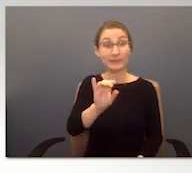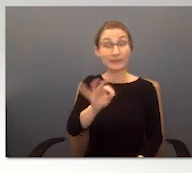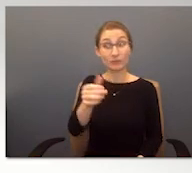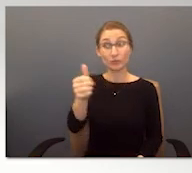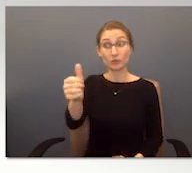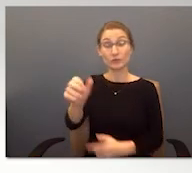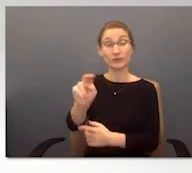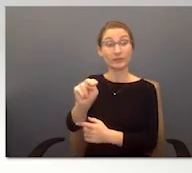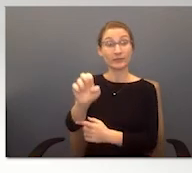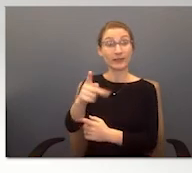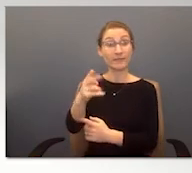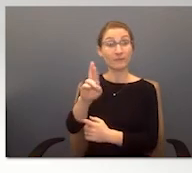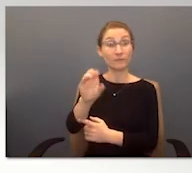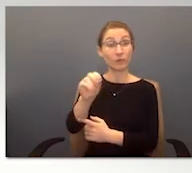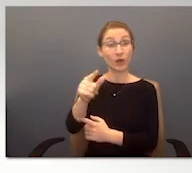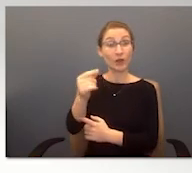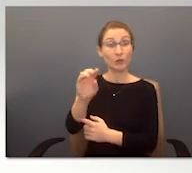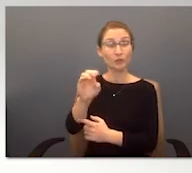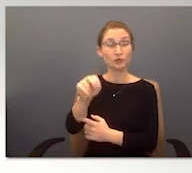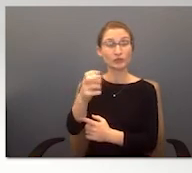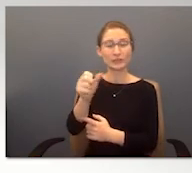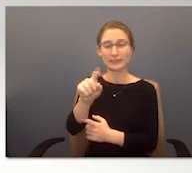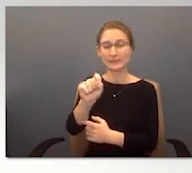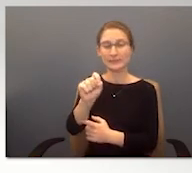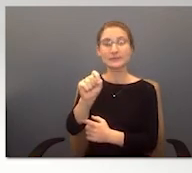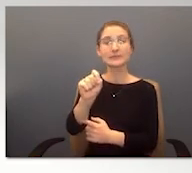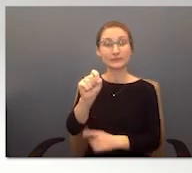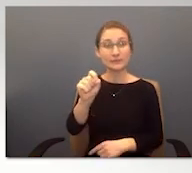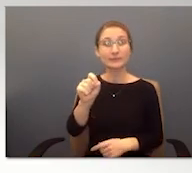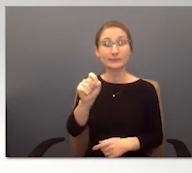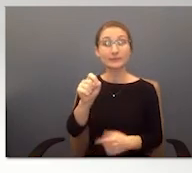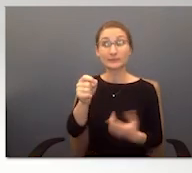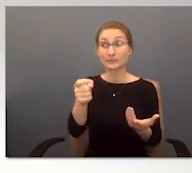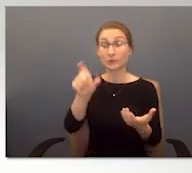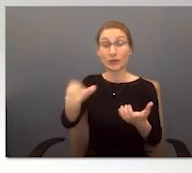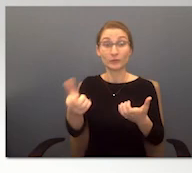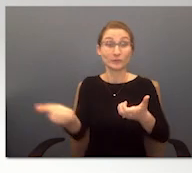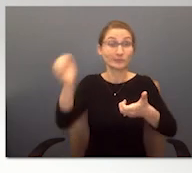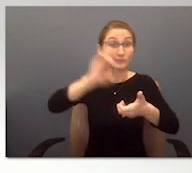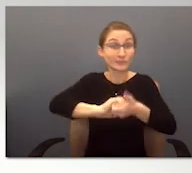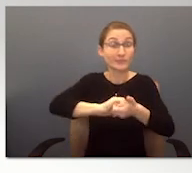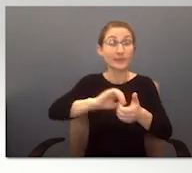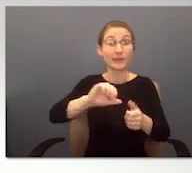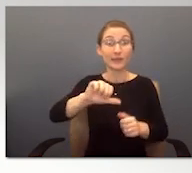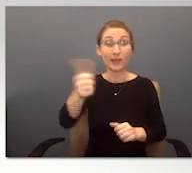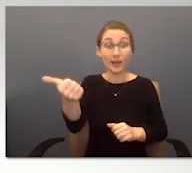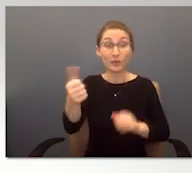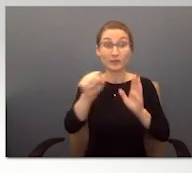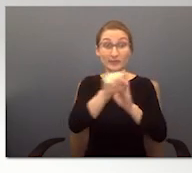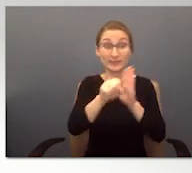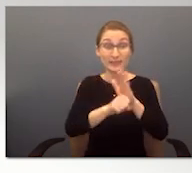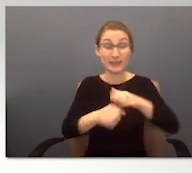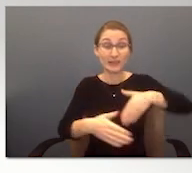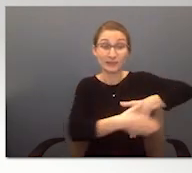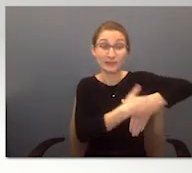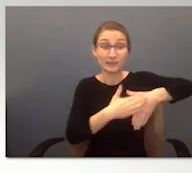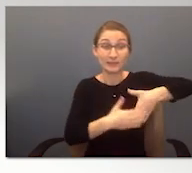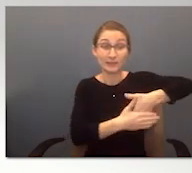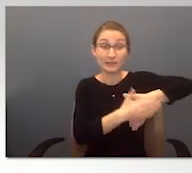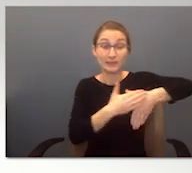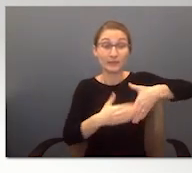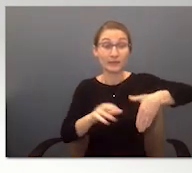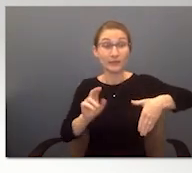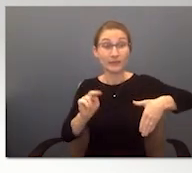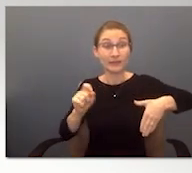a nephrologist as part of this network, you're working with other nephrologists around the state in a true collaborative effort,